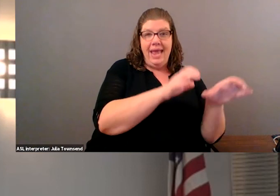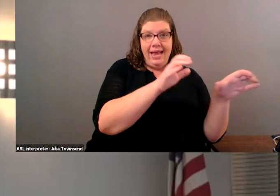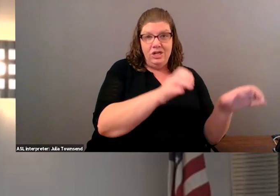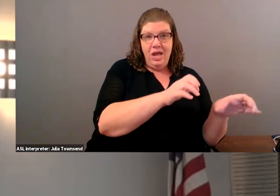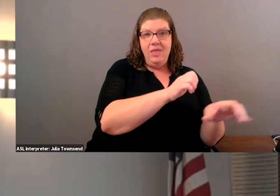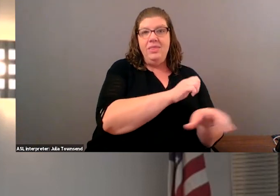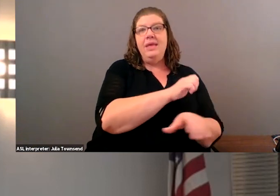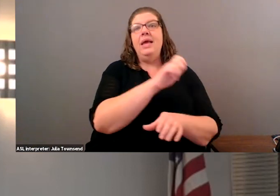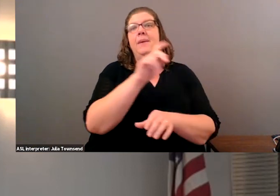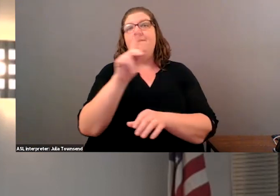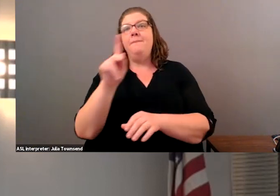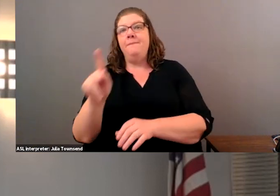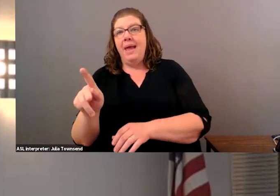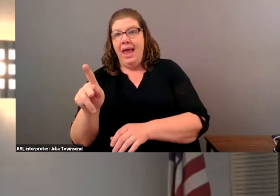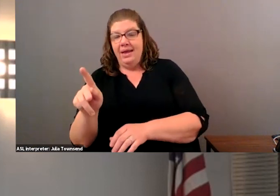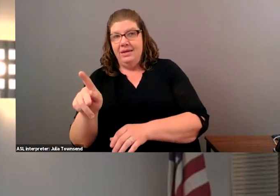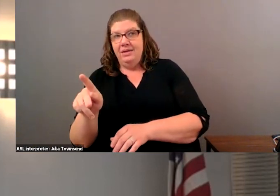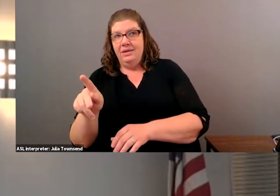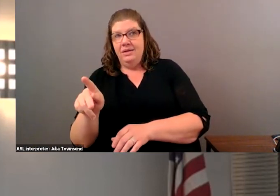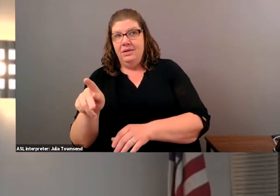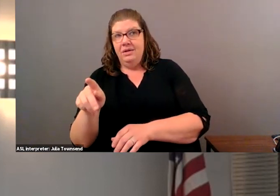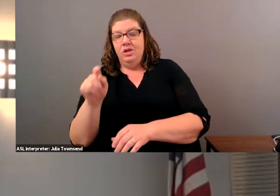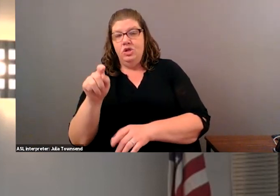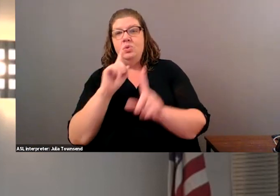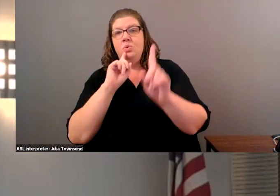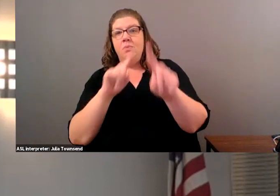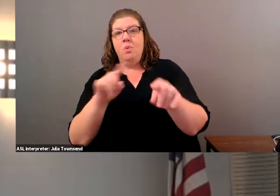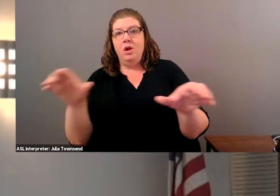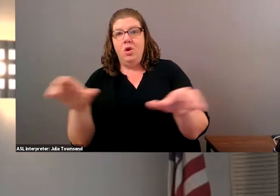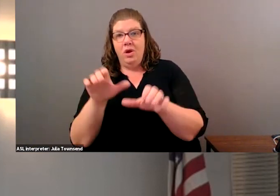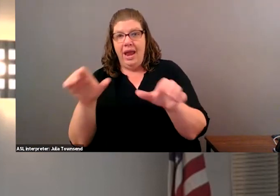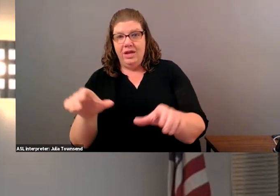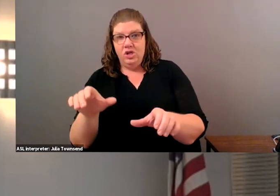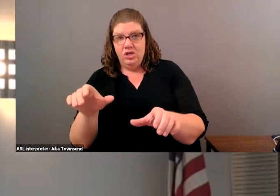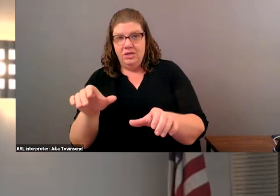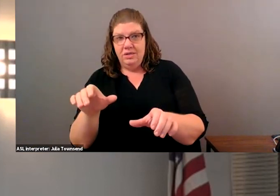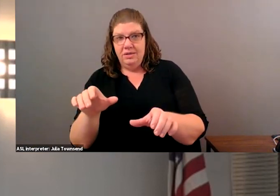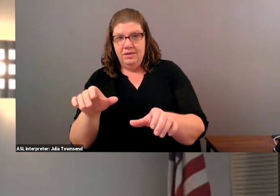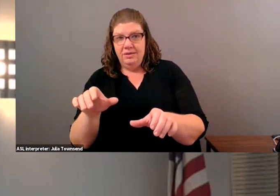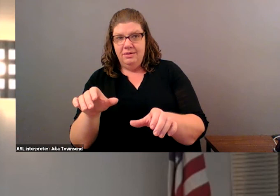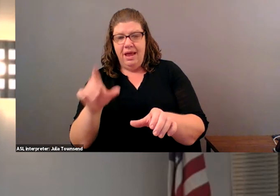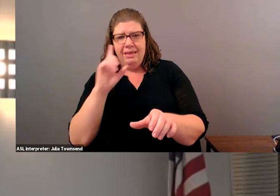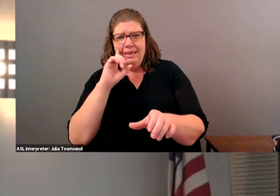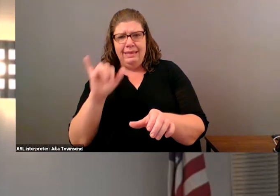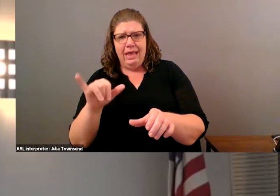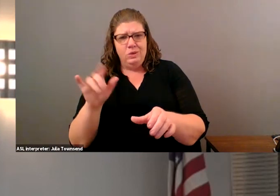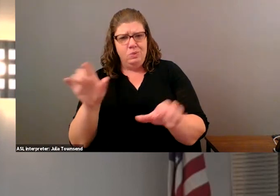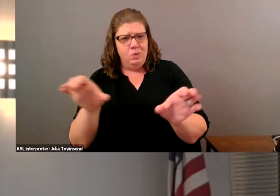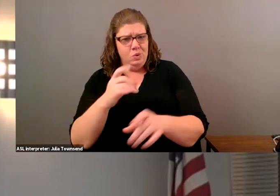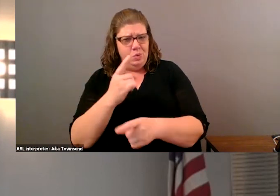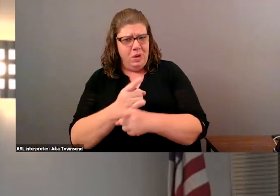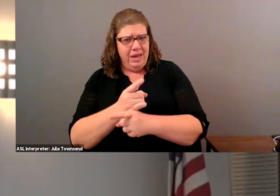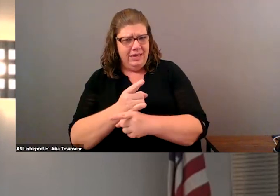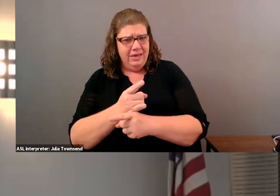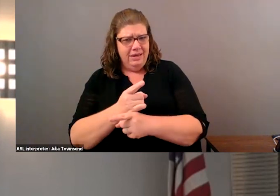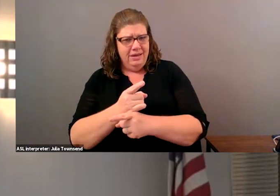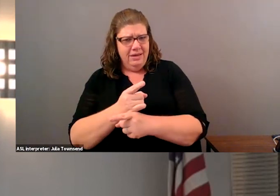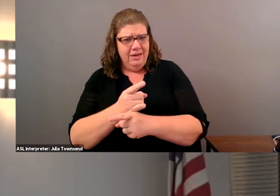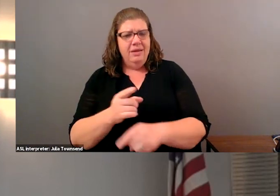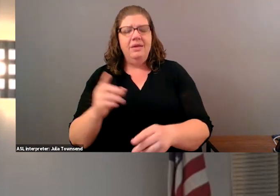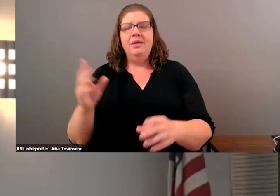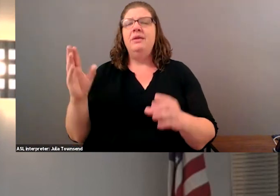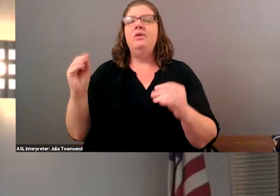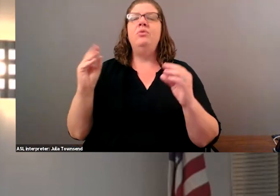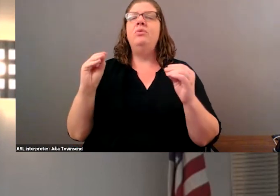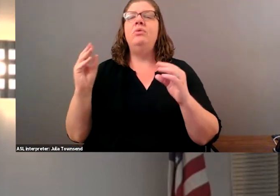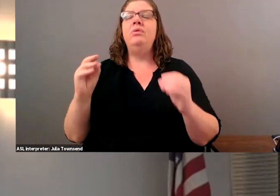back to report our action. I think that's what we should do, right?